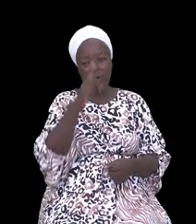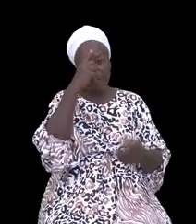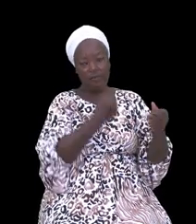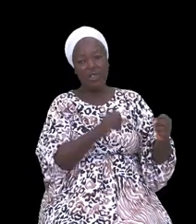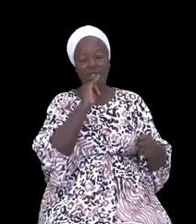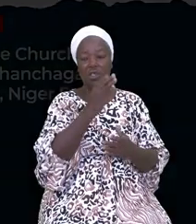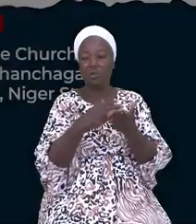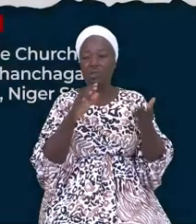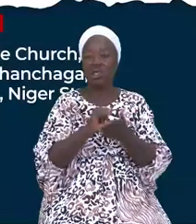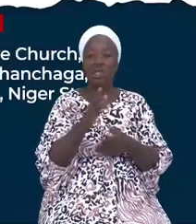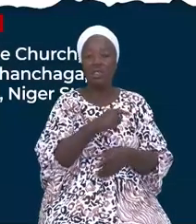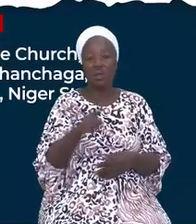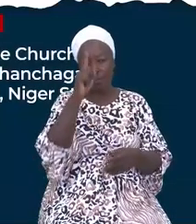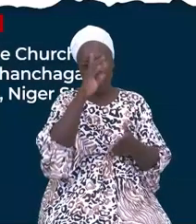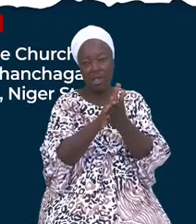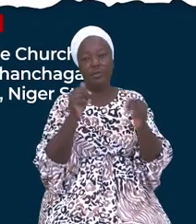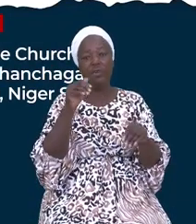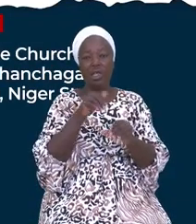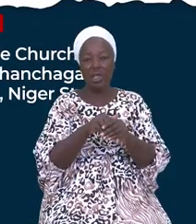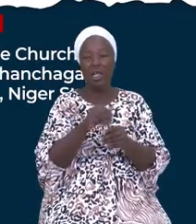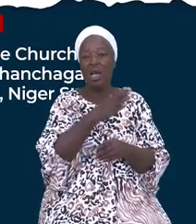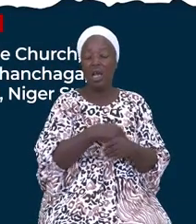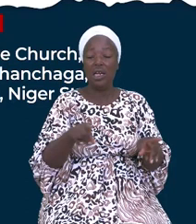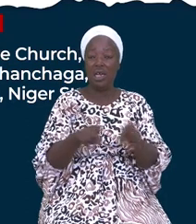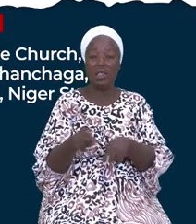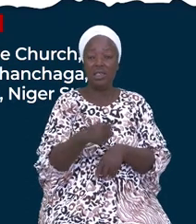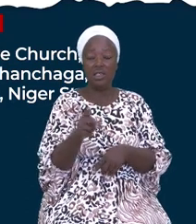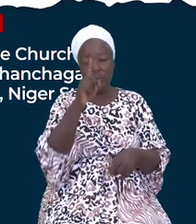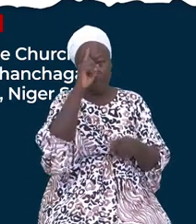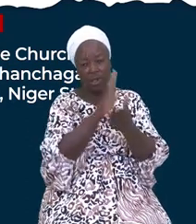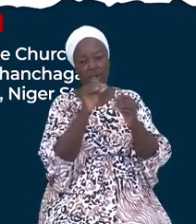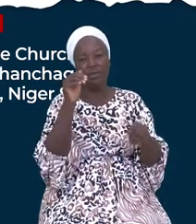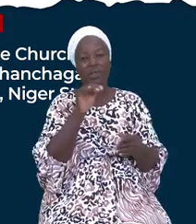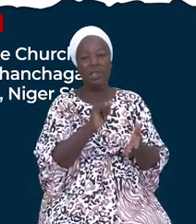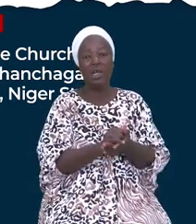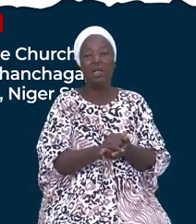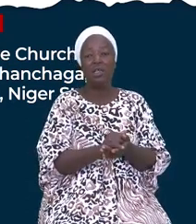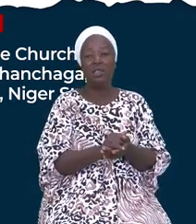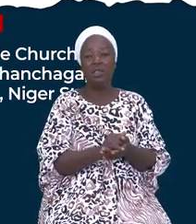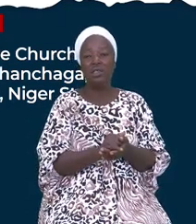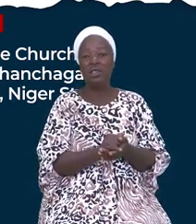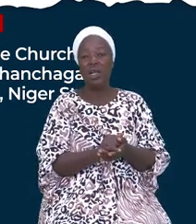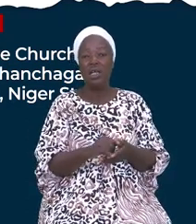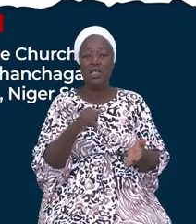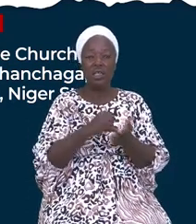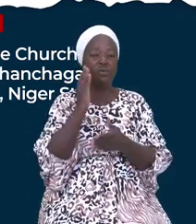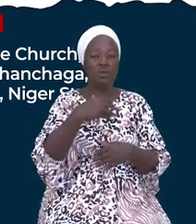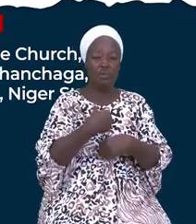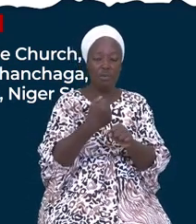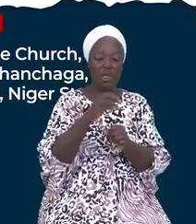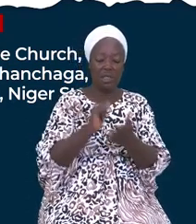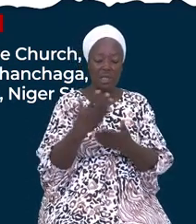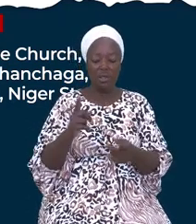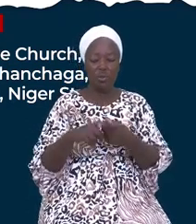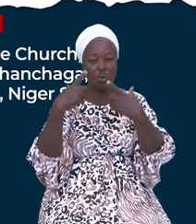they believe in, and as they believe that thing, it will make that thing to